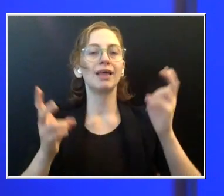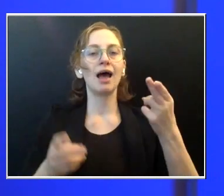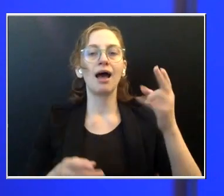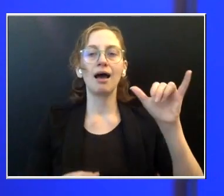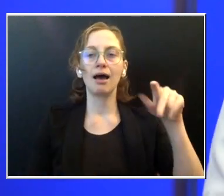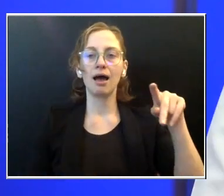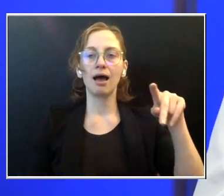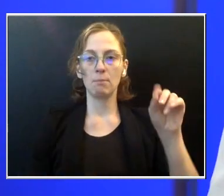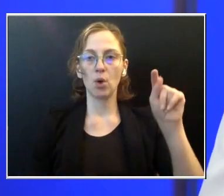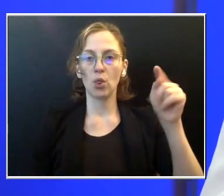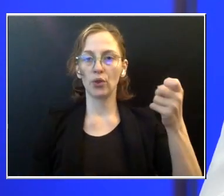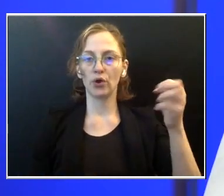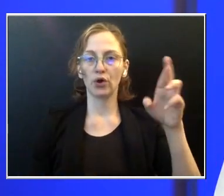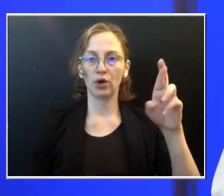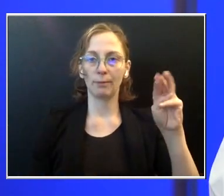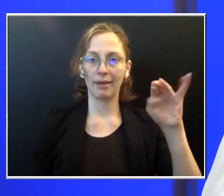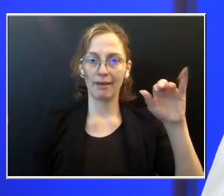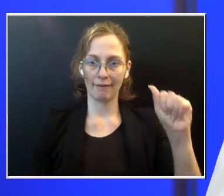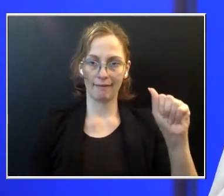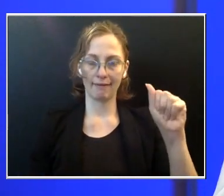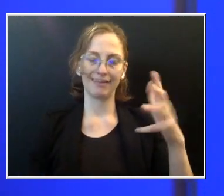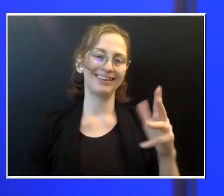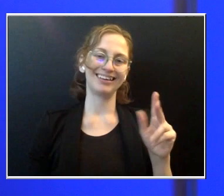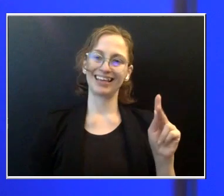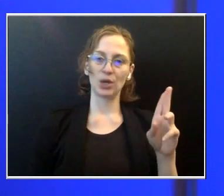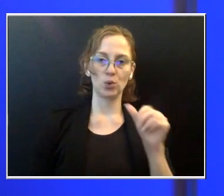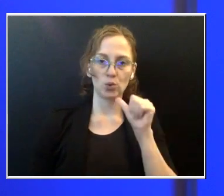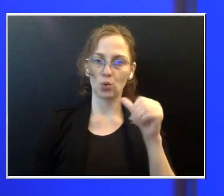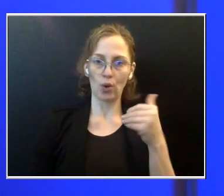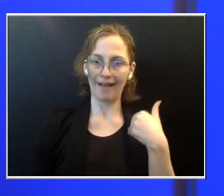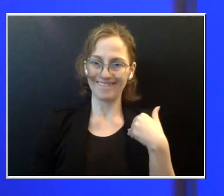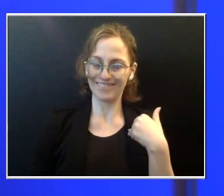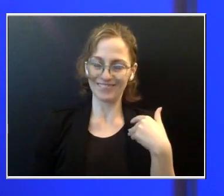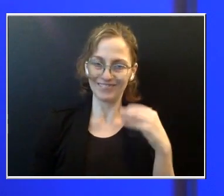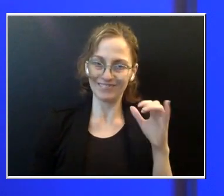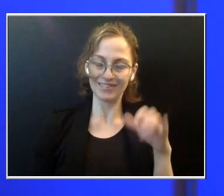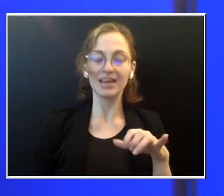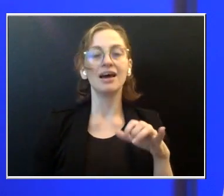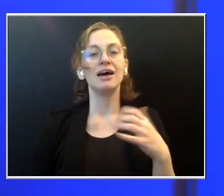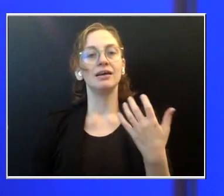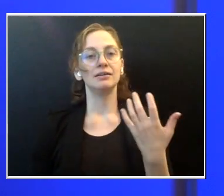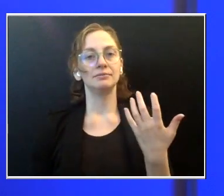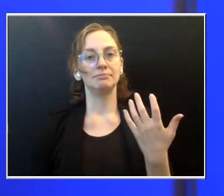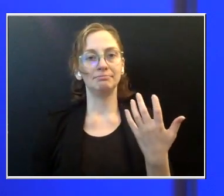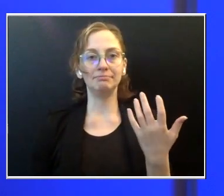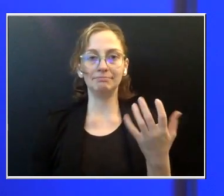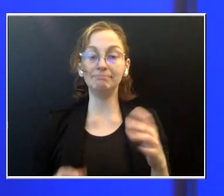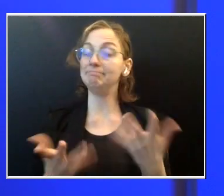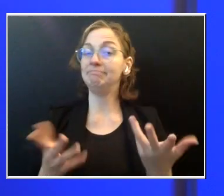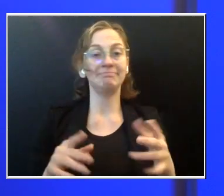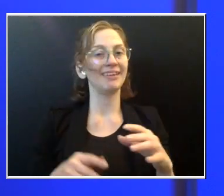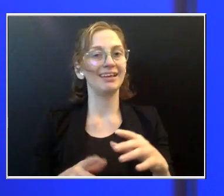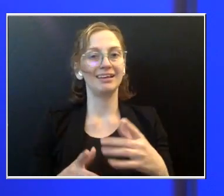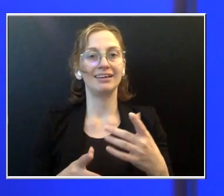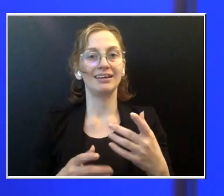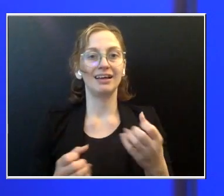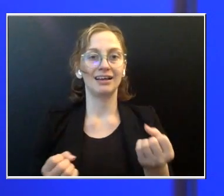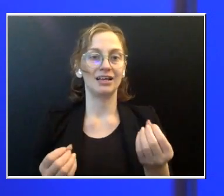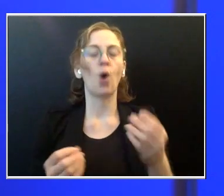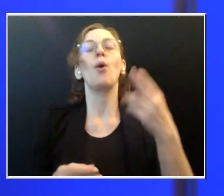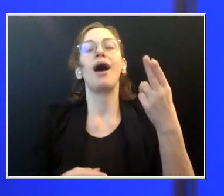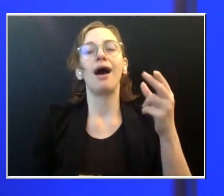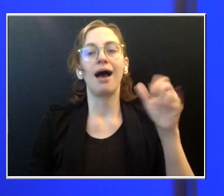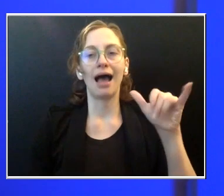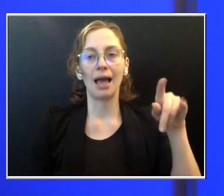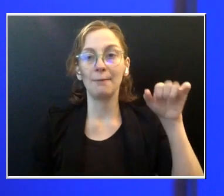do, and that's what it sounds like. You heat up the tissue and then you give it a dose of radiation, and it basically causes the same effect. It